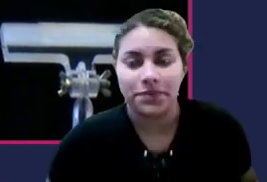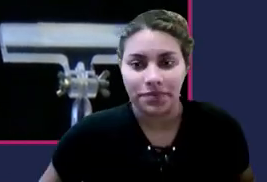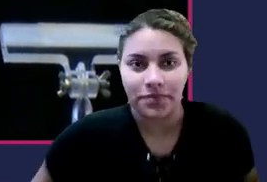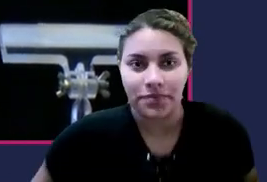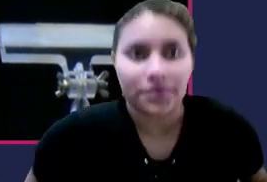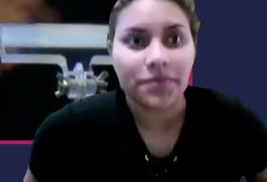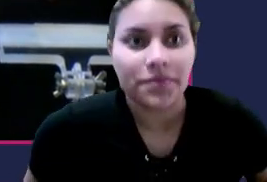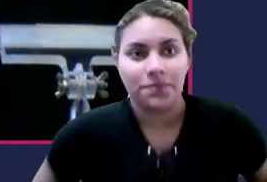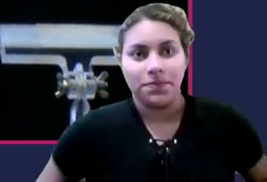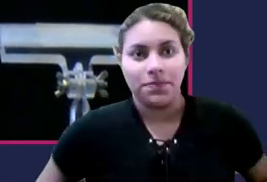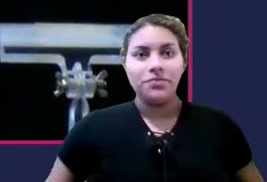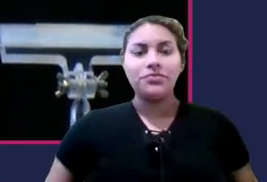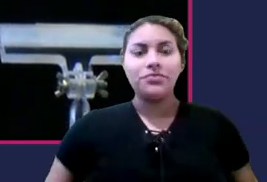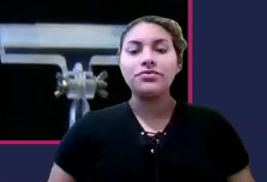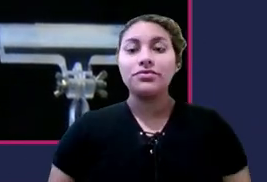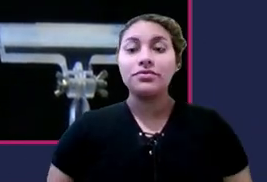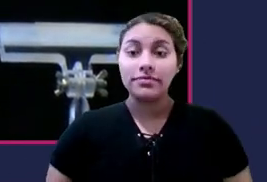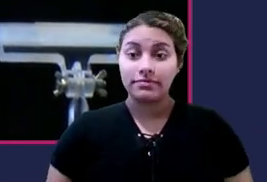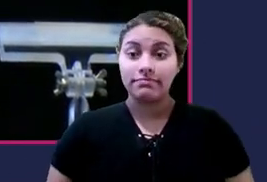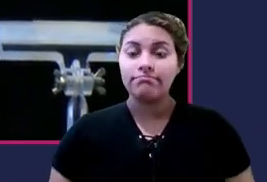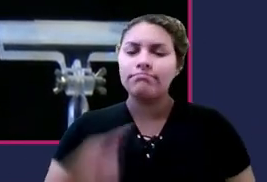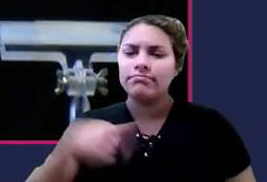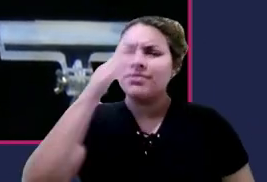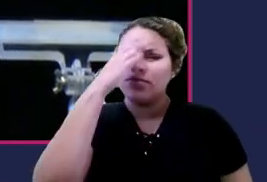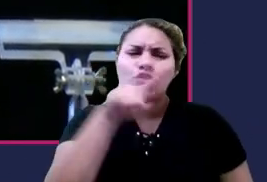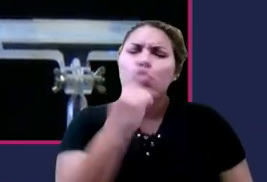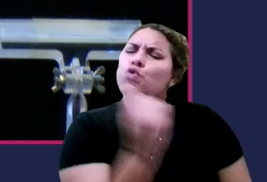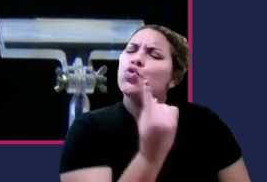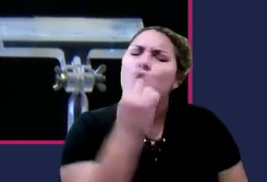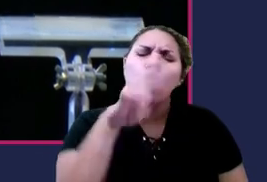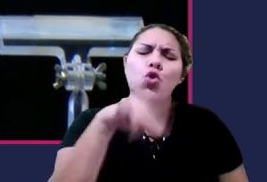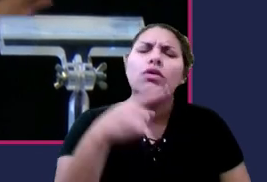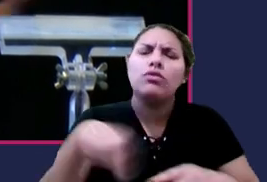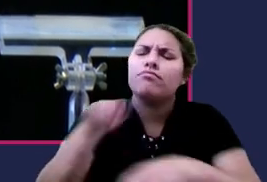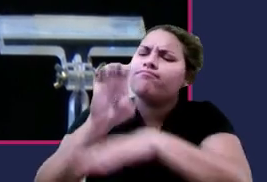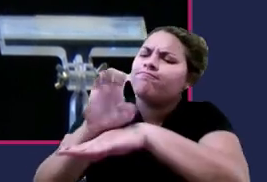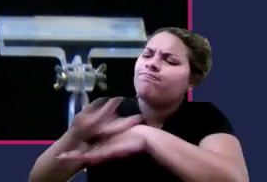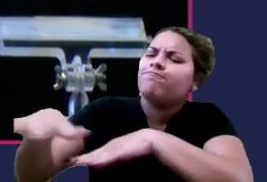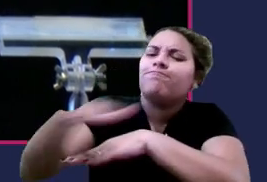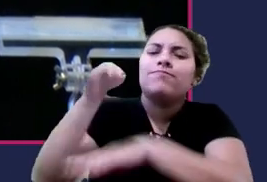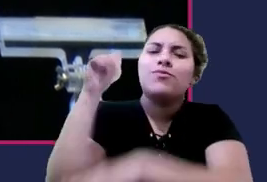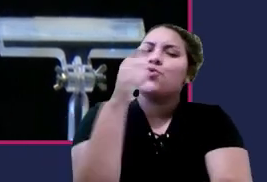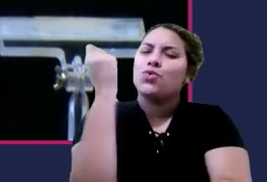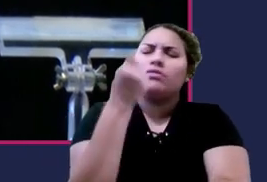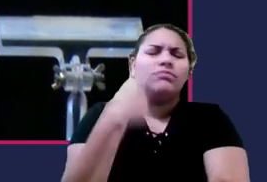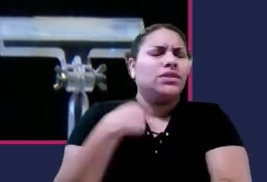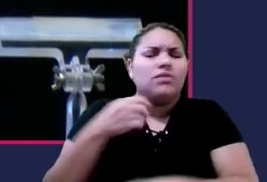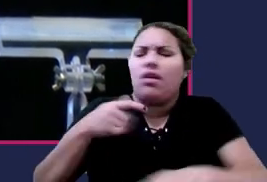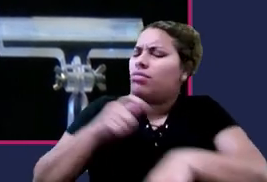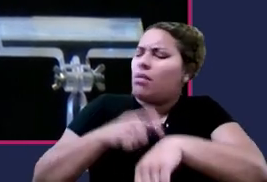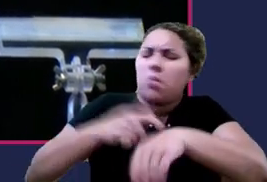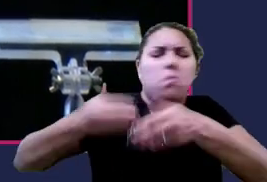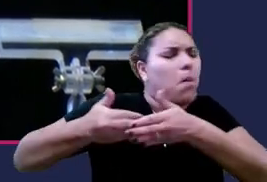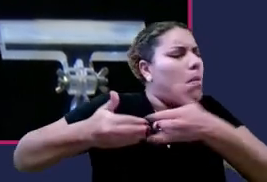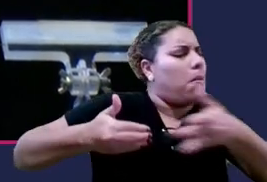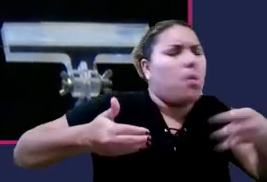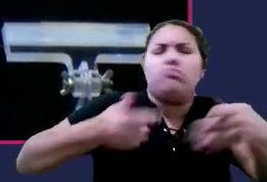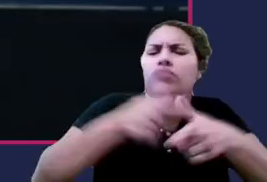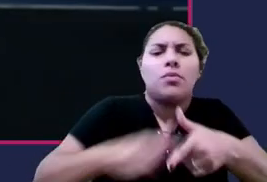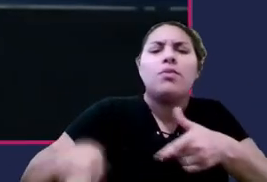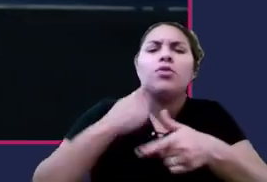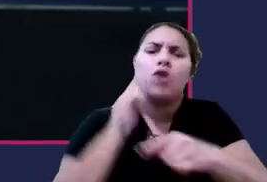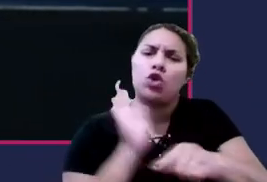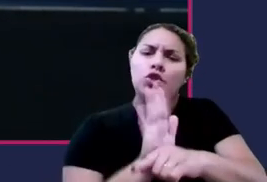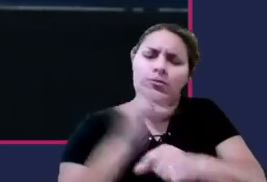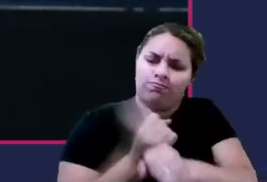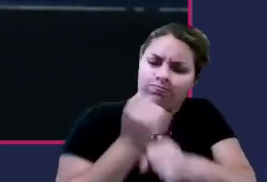truly is a tragedy that happened down there, but Know that you're not alone. We will stick